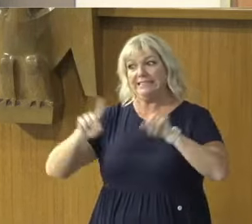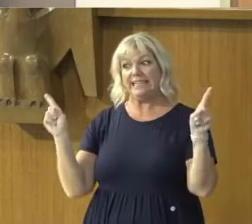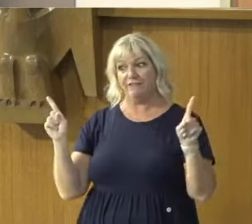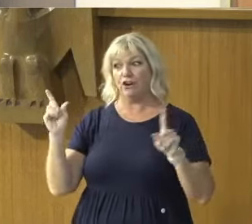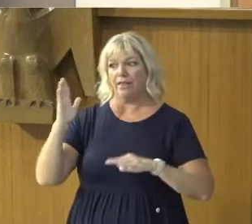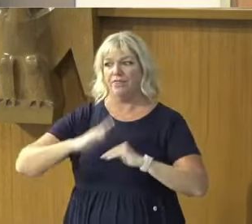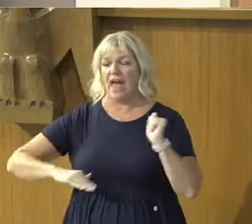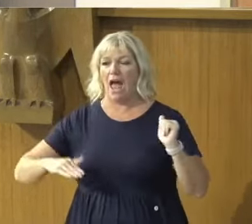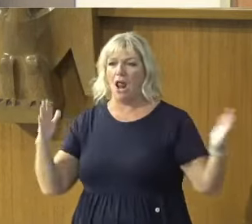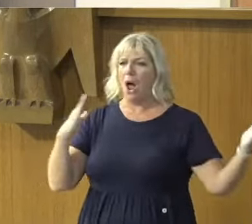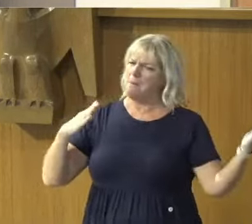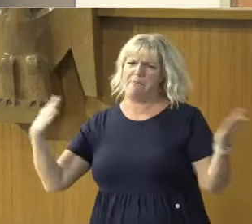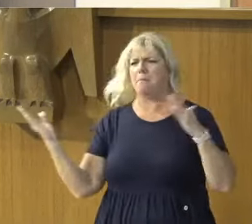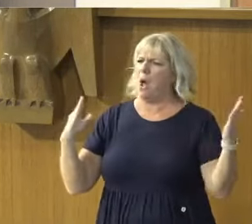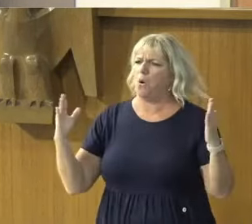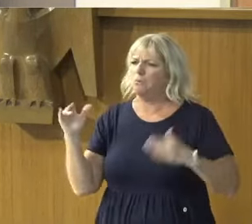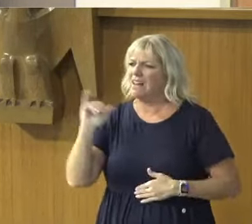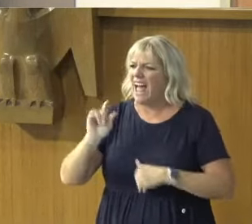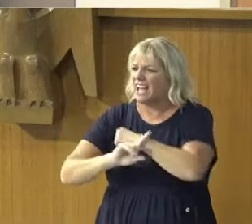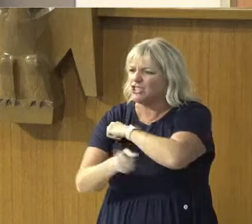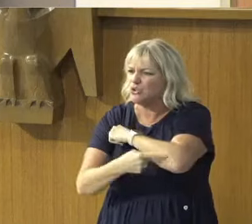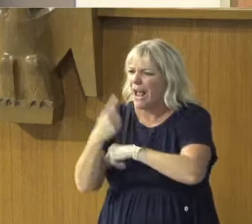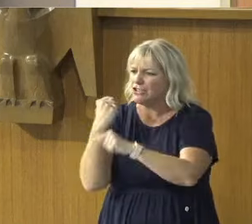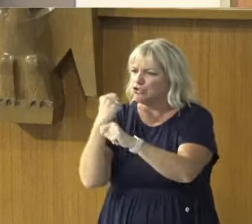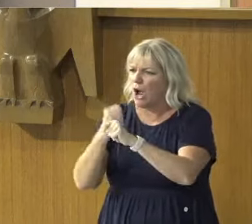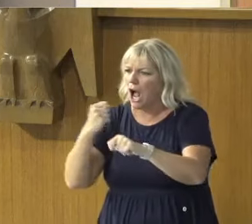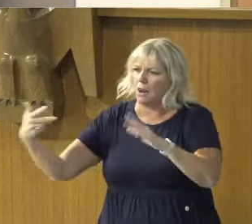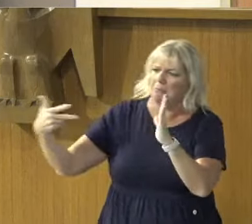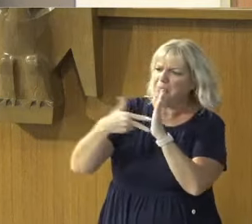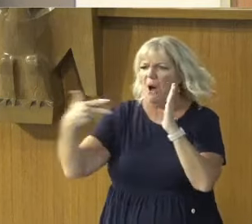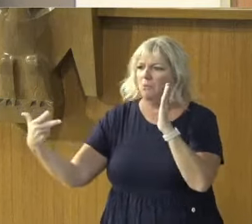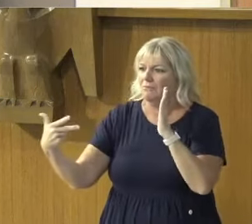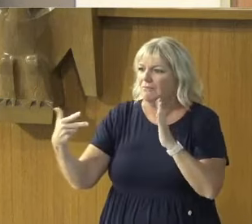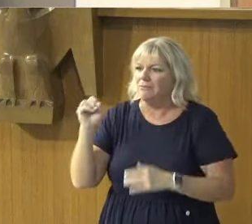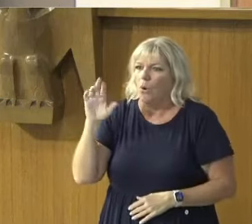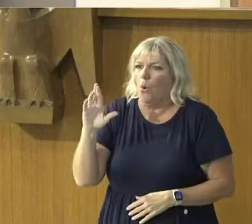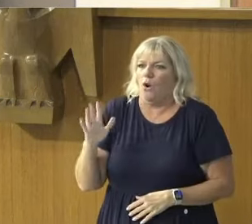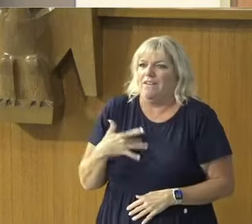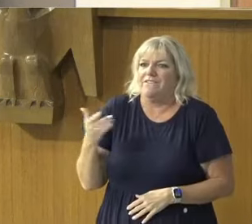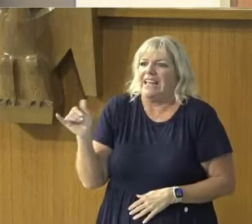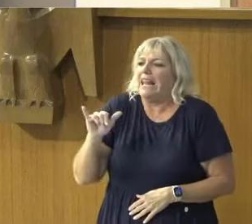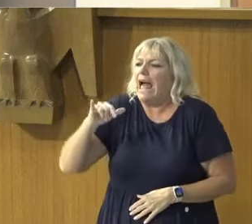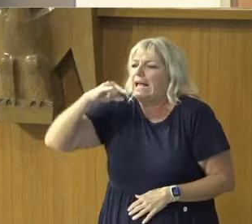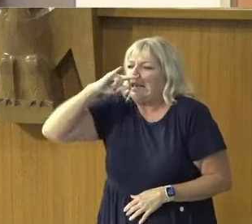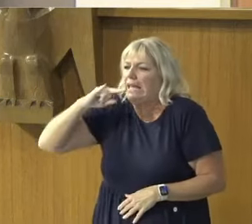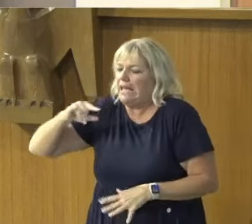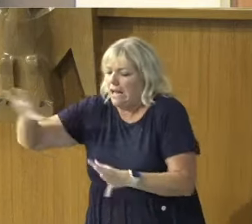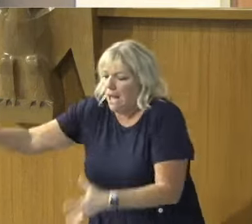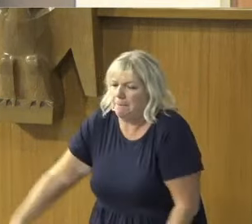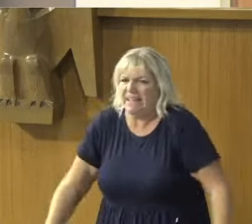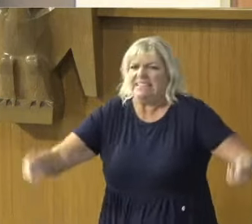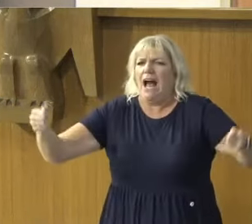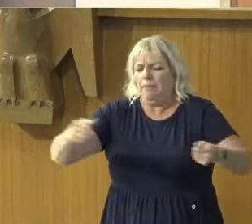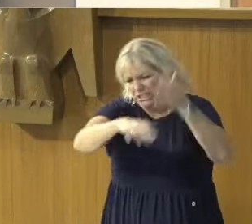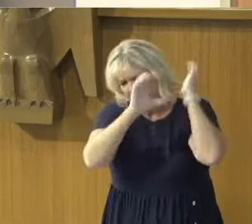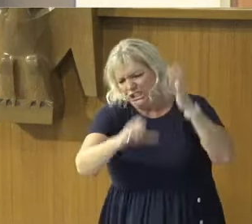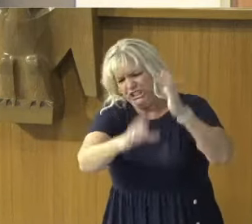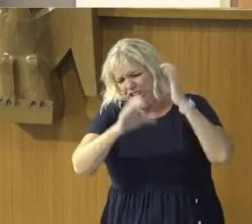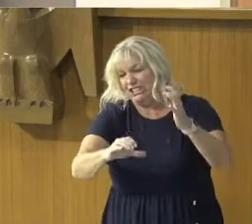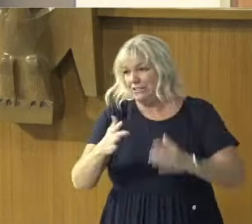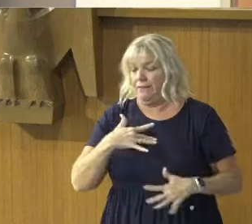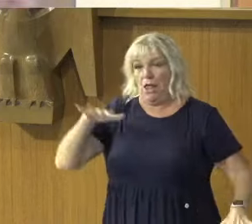that are like a giant garbage truck just hit the side of the building, or the ones that feel like a toddler picked up the building like a piggy bank and shakes